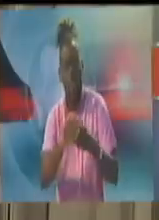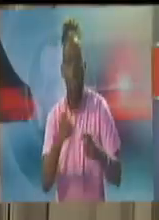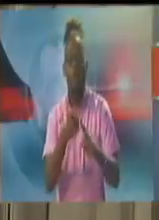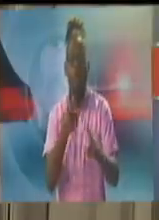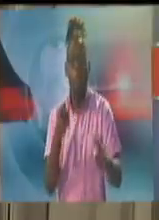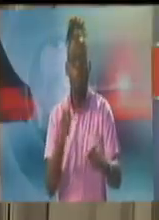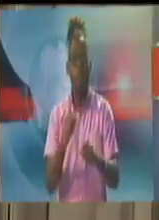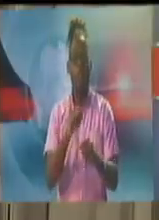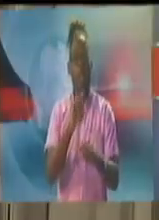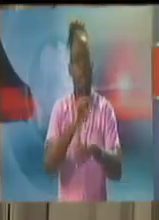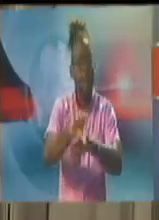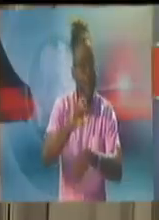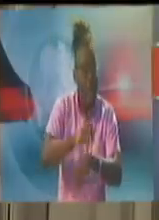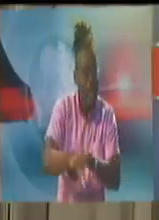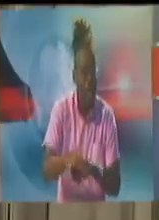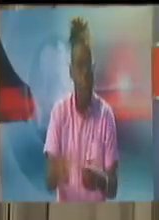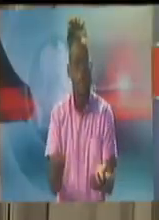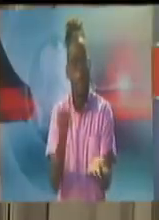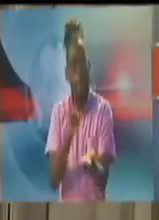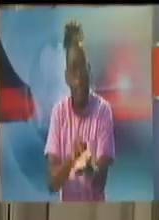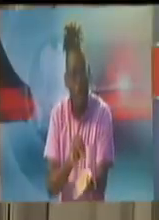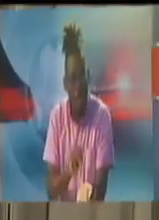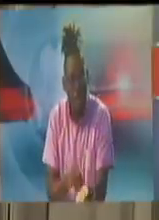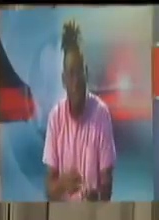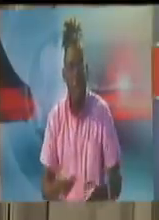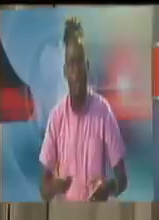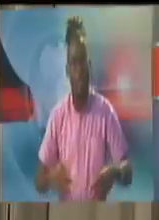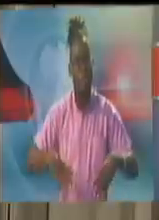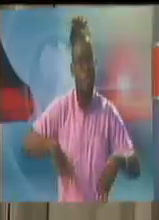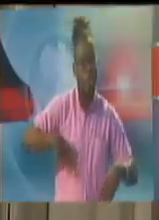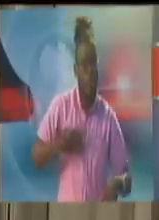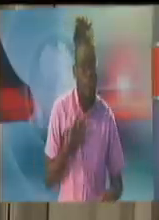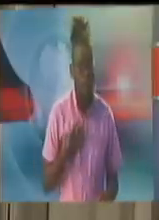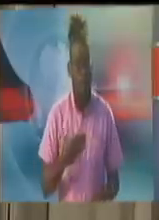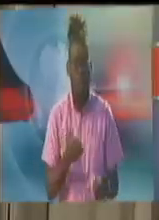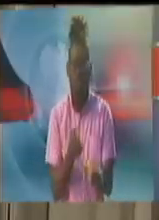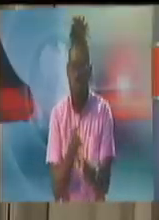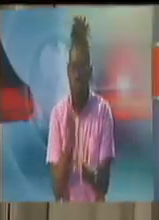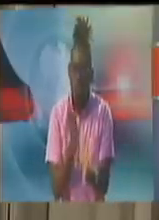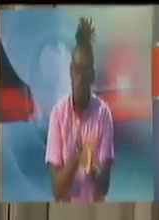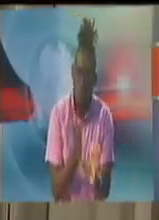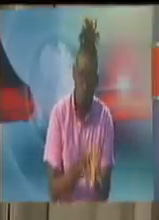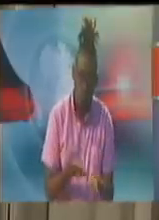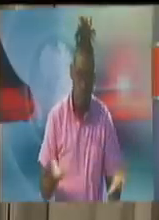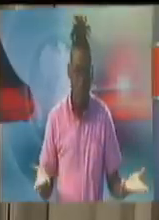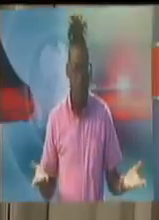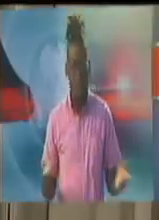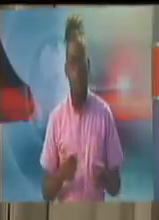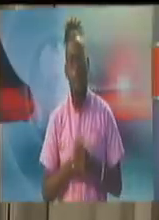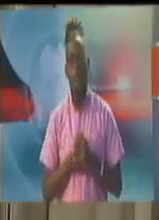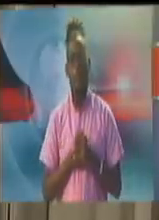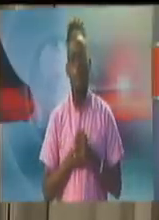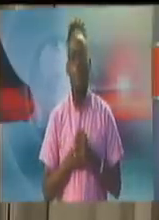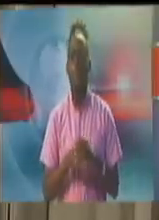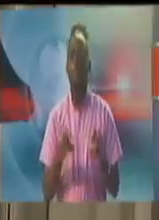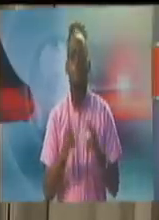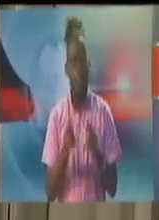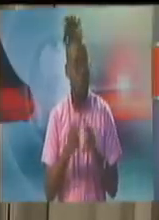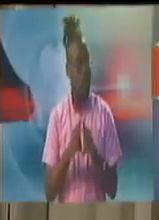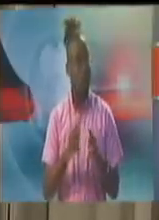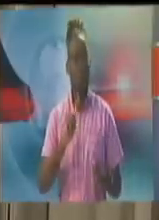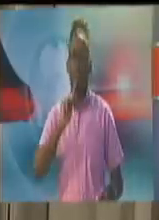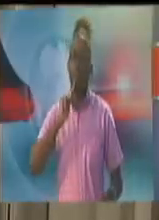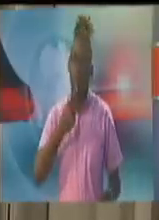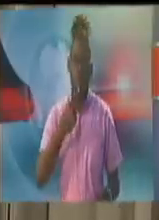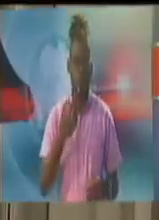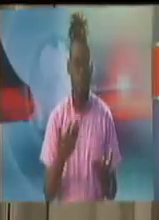advice and consideration, and are done to protect the population of Trinidad and Tobago. And that's something we take very seriously.